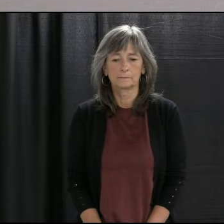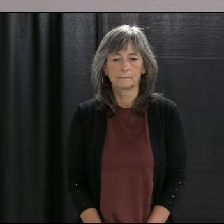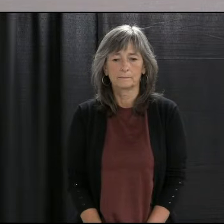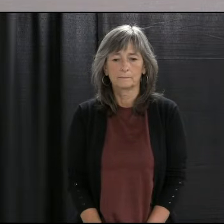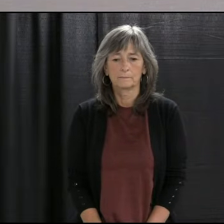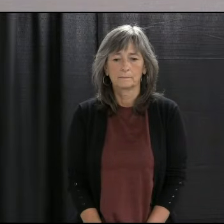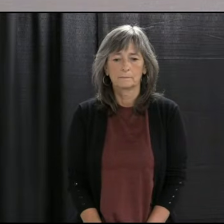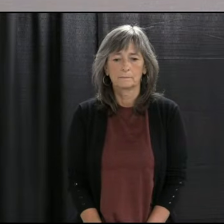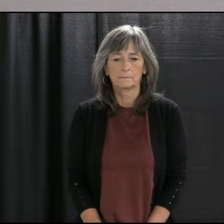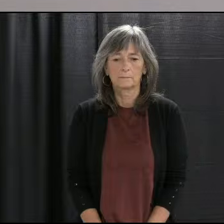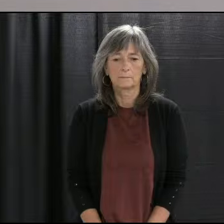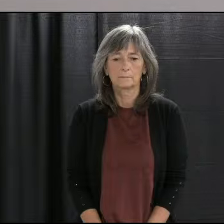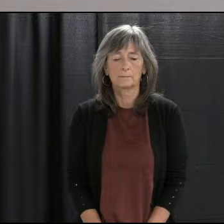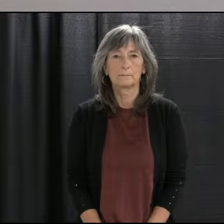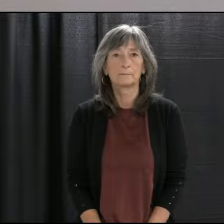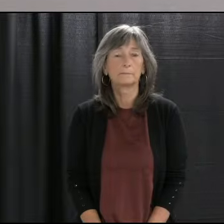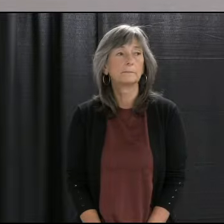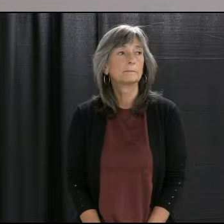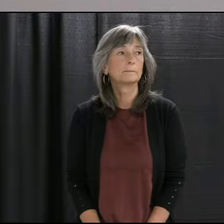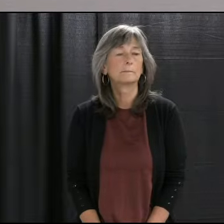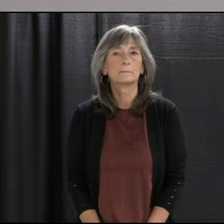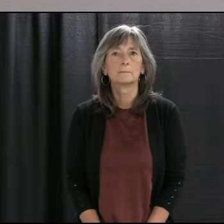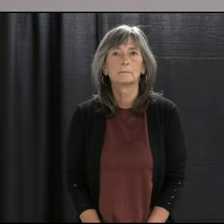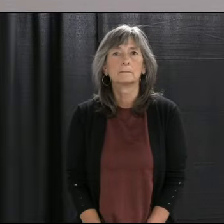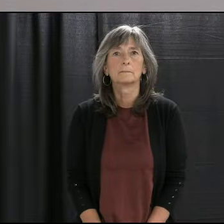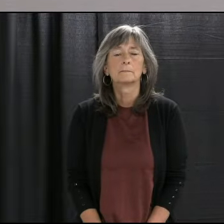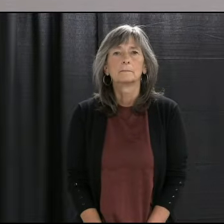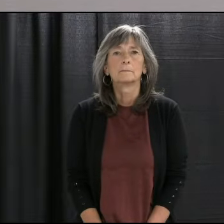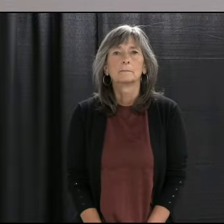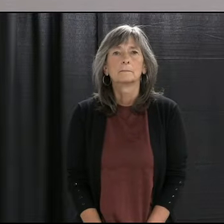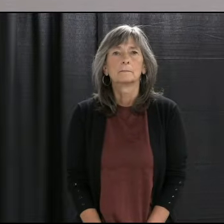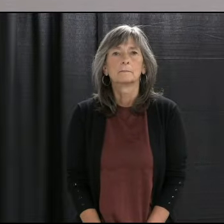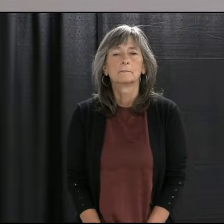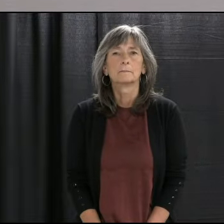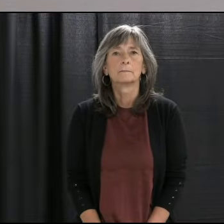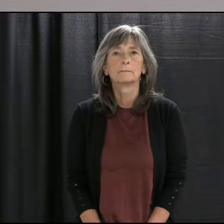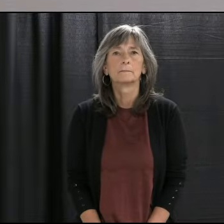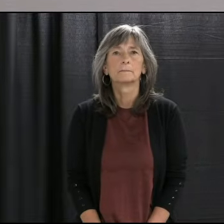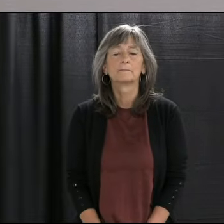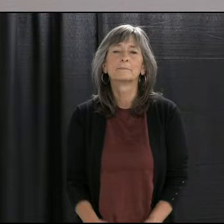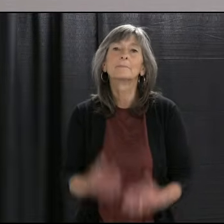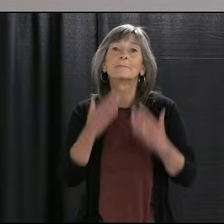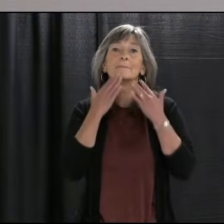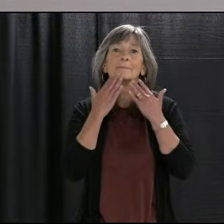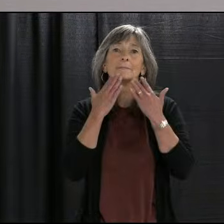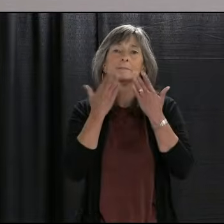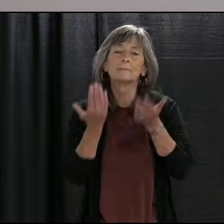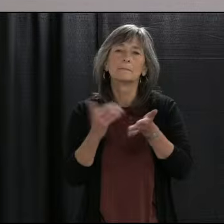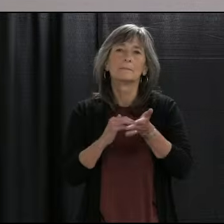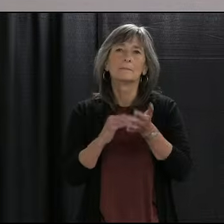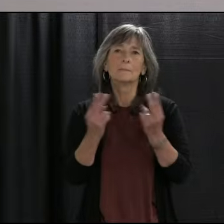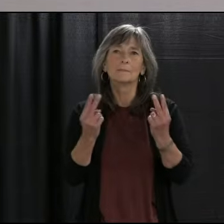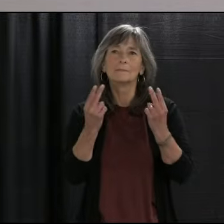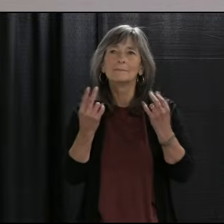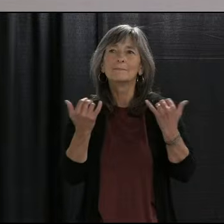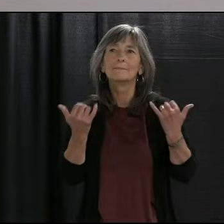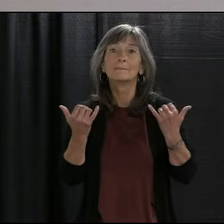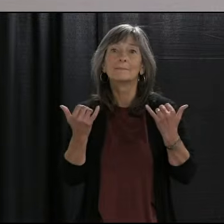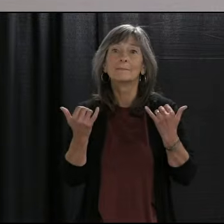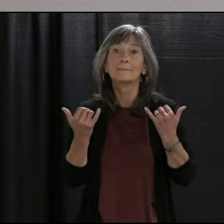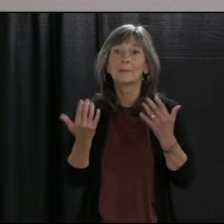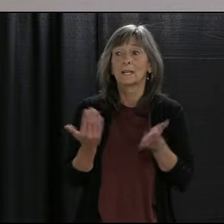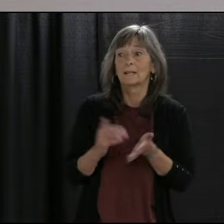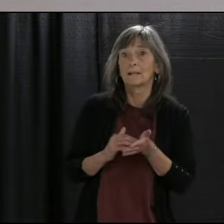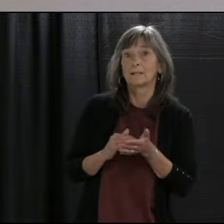Okay. Everybody ready? Okay. Thanks everyone for coming again this morning. So joining me today again